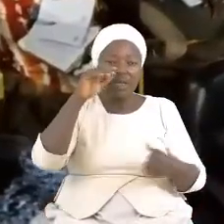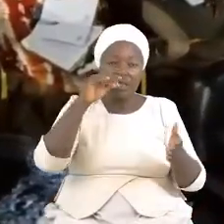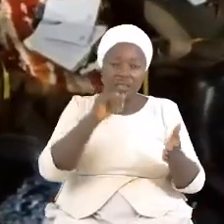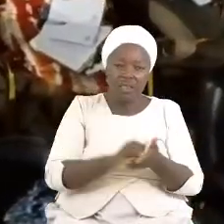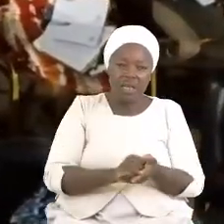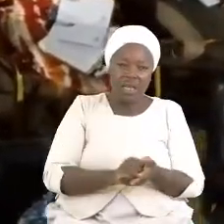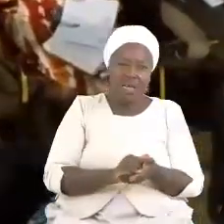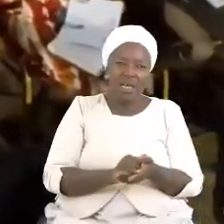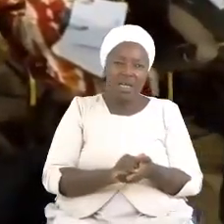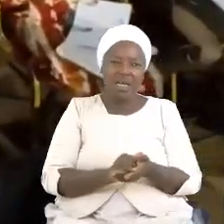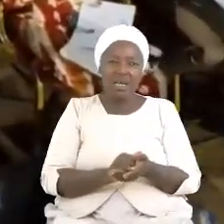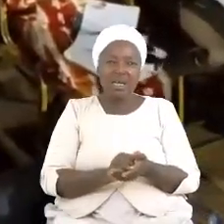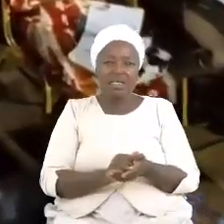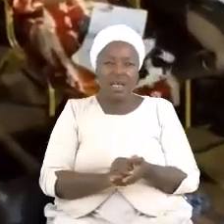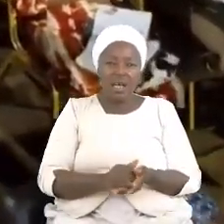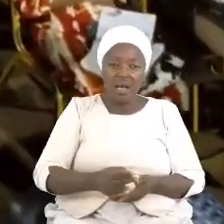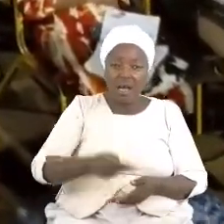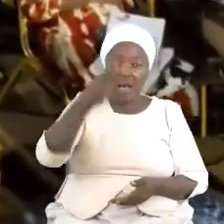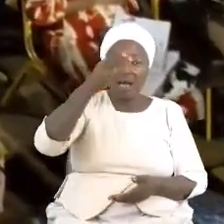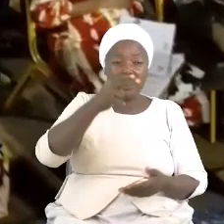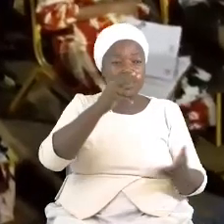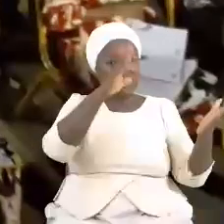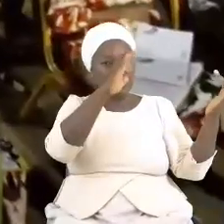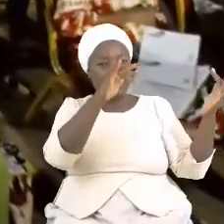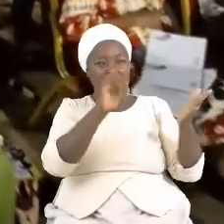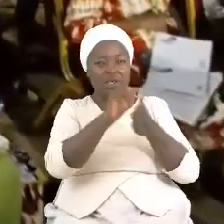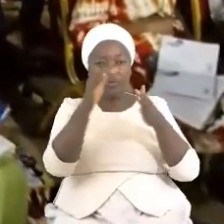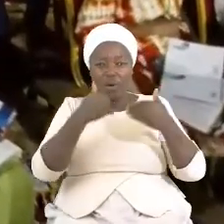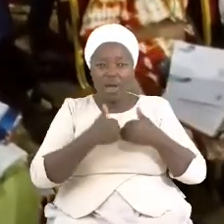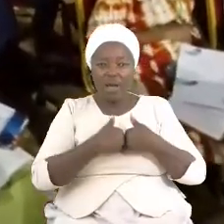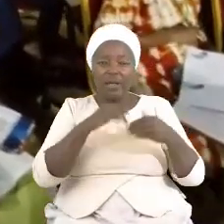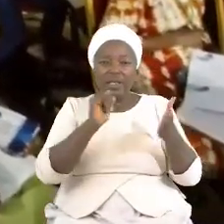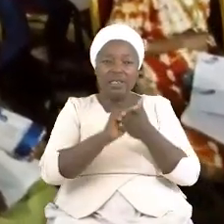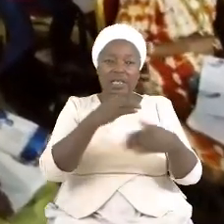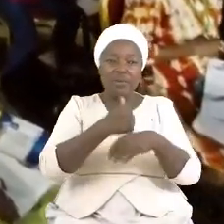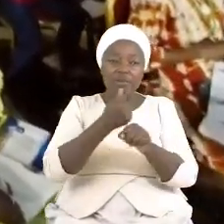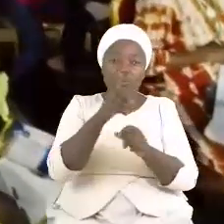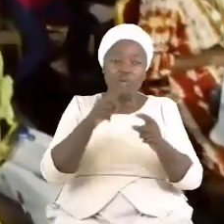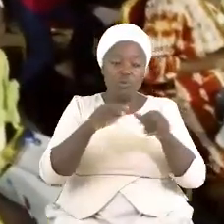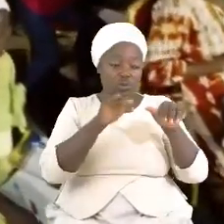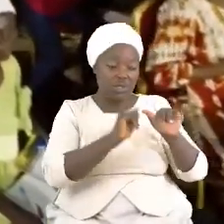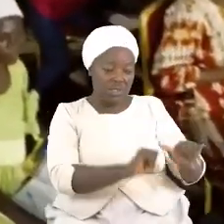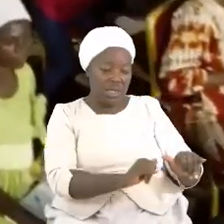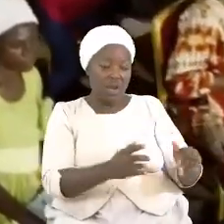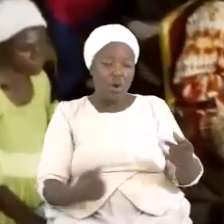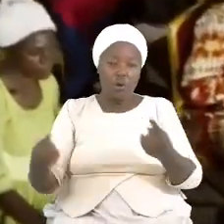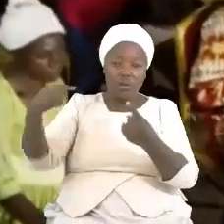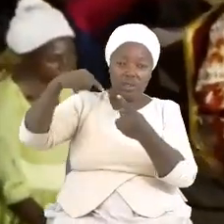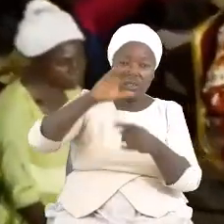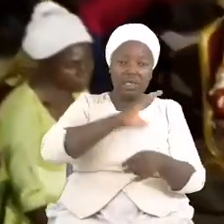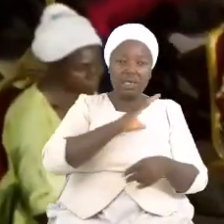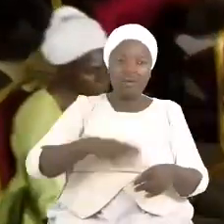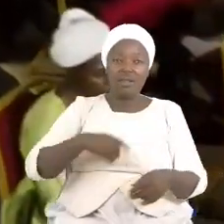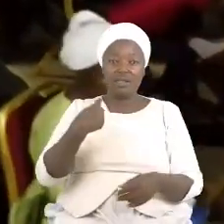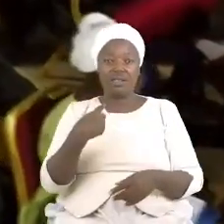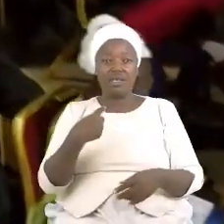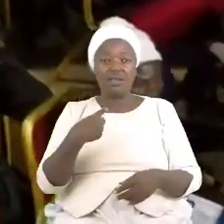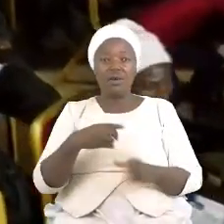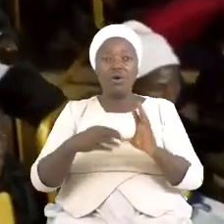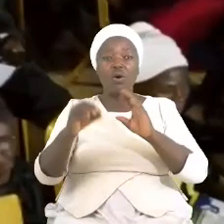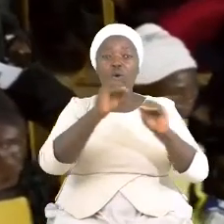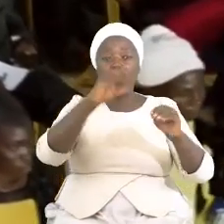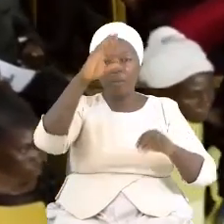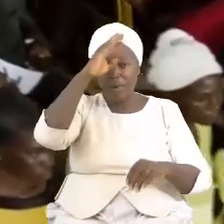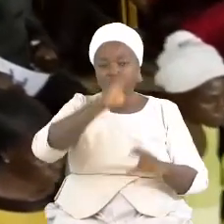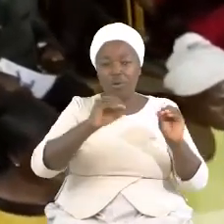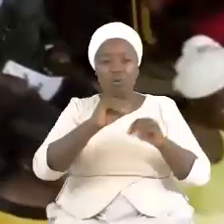high expectation you have that made you to stay until Christ said, "O man, O woman,